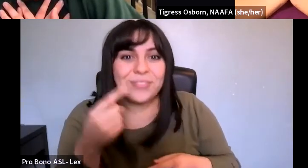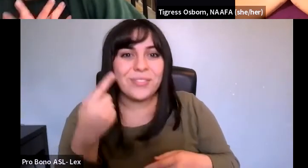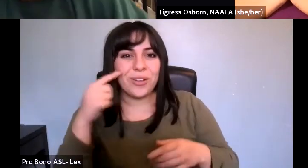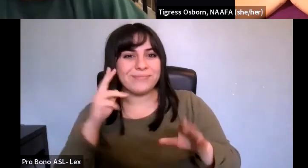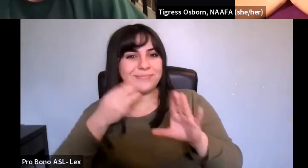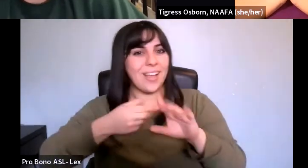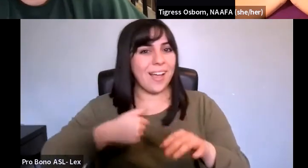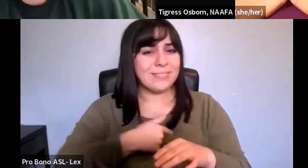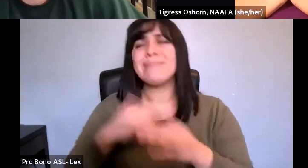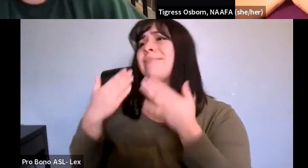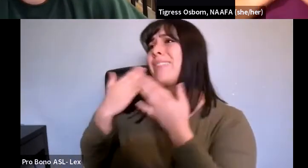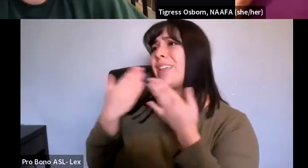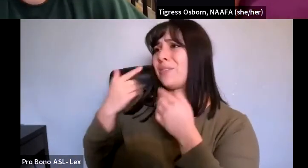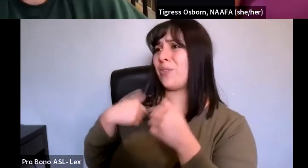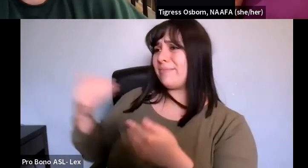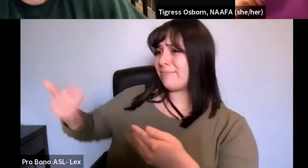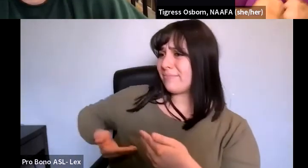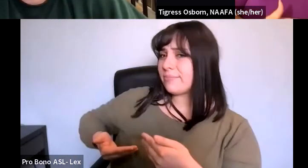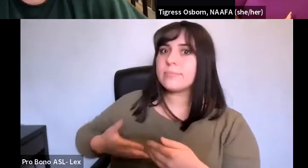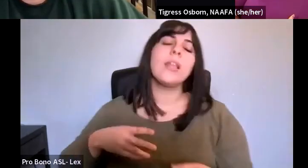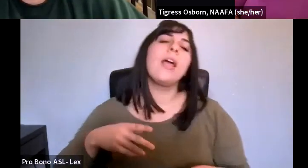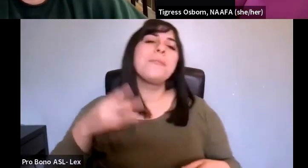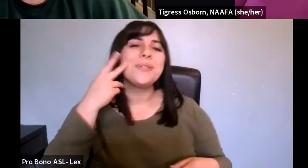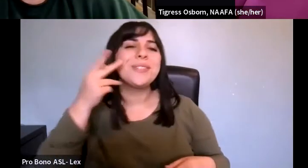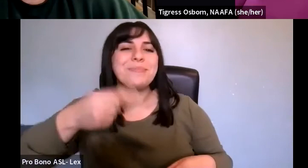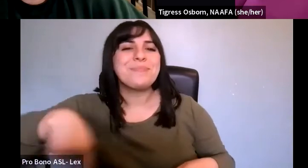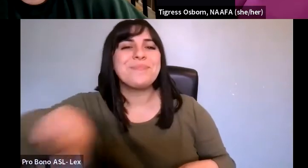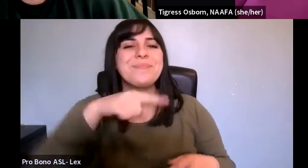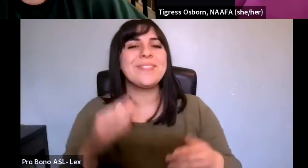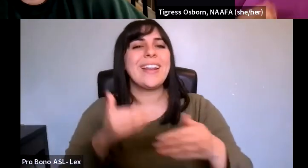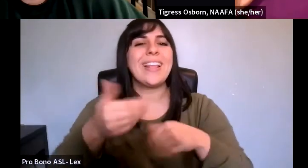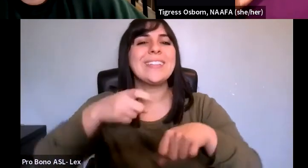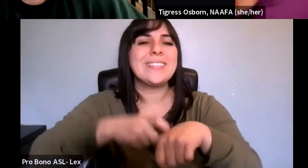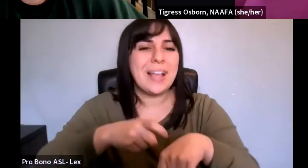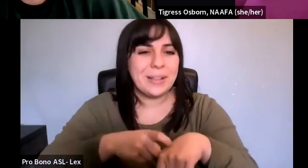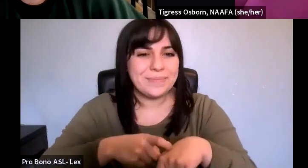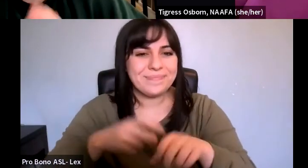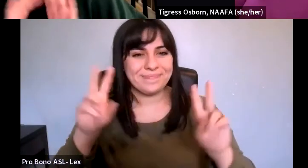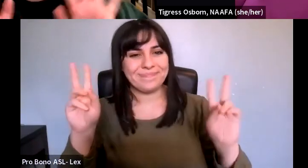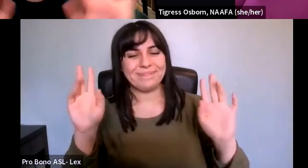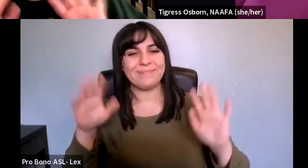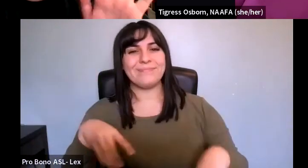Thank you so much for having me. We'll see you all next time on the NAAFA webinar series. Take care.